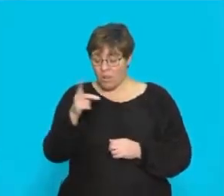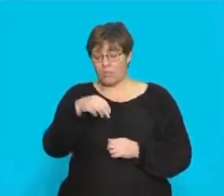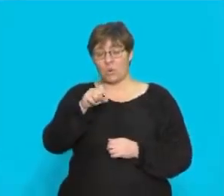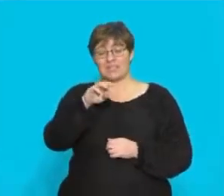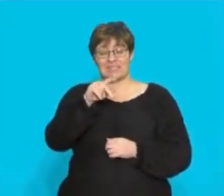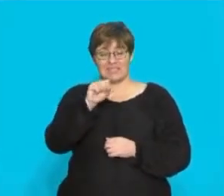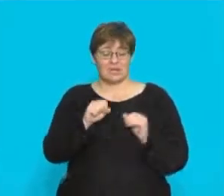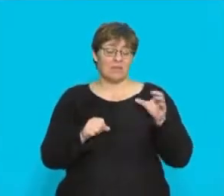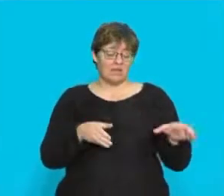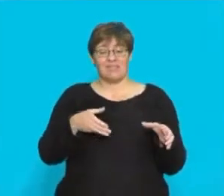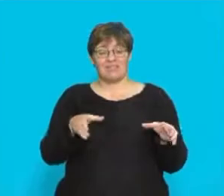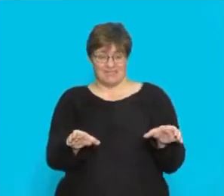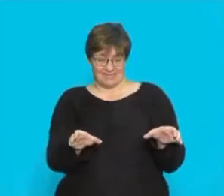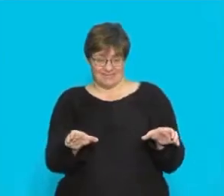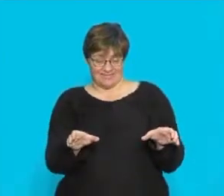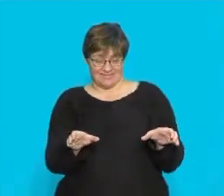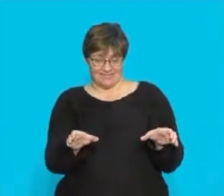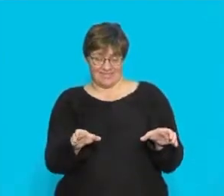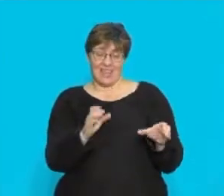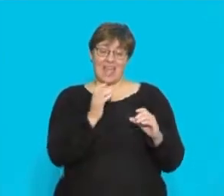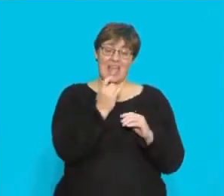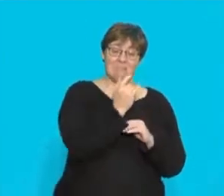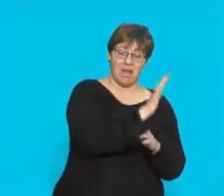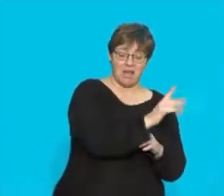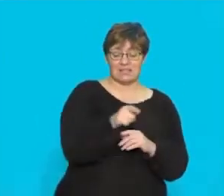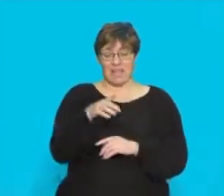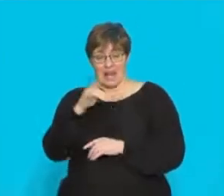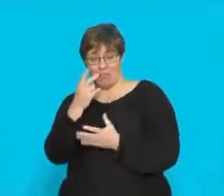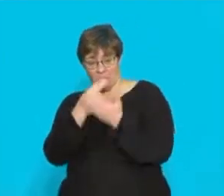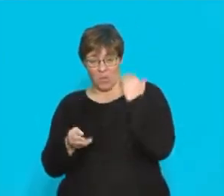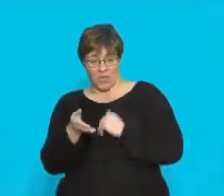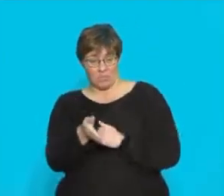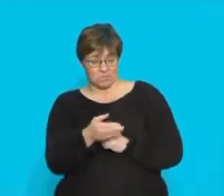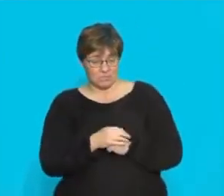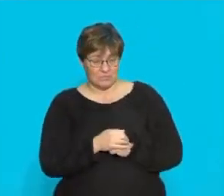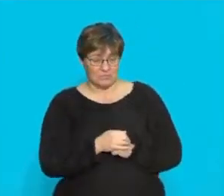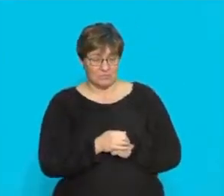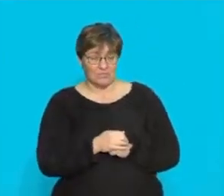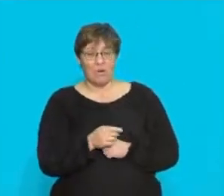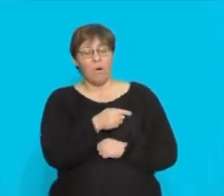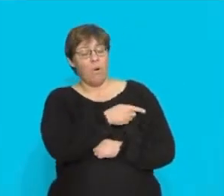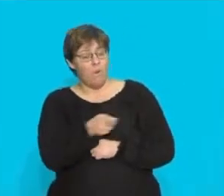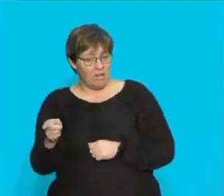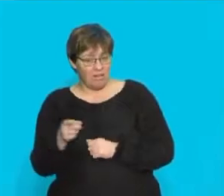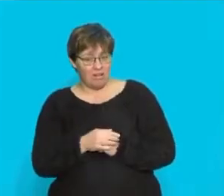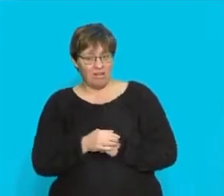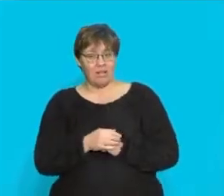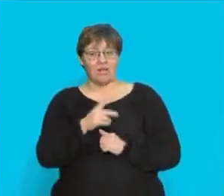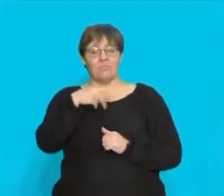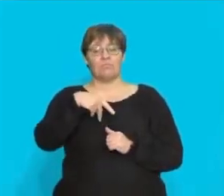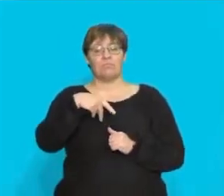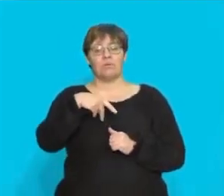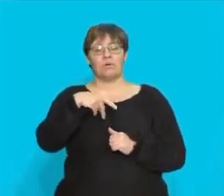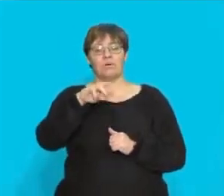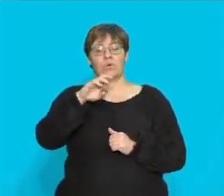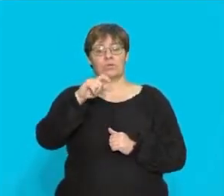Now, remember I said to you, we are going to see both animal and plant. All of the